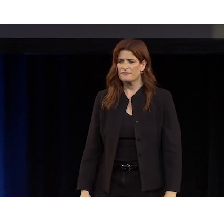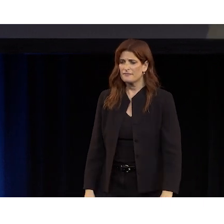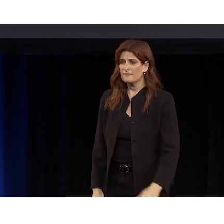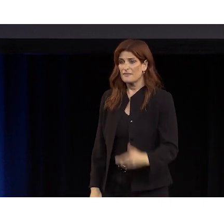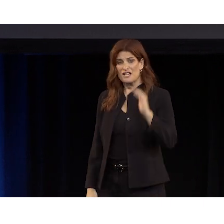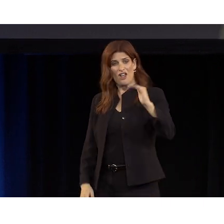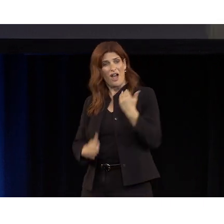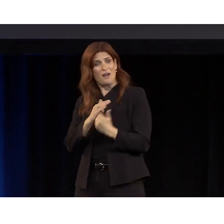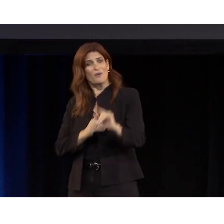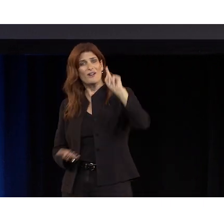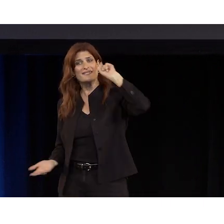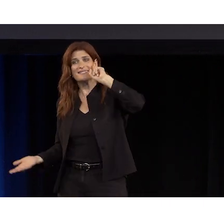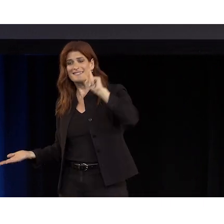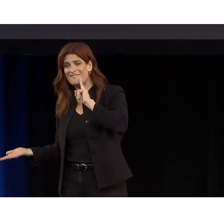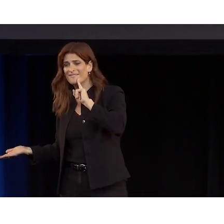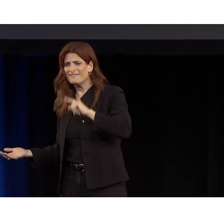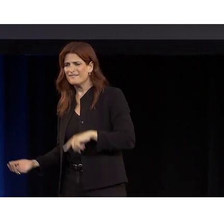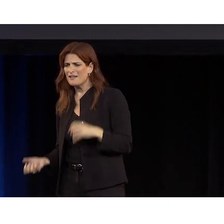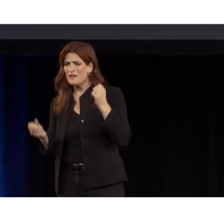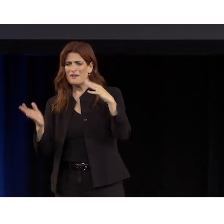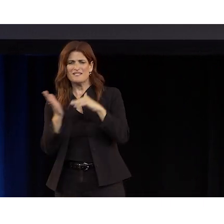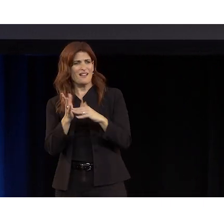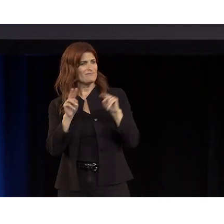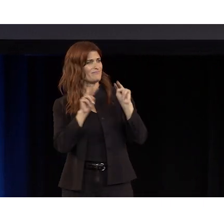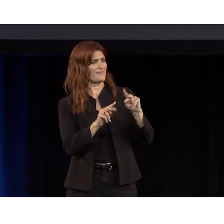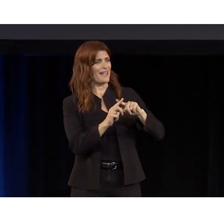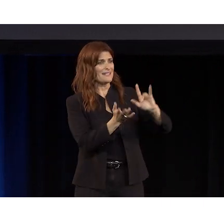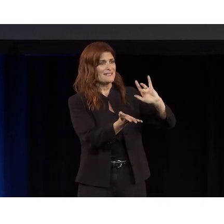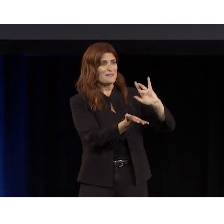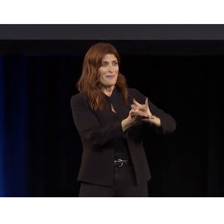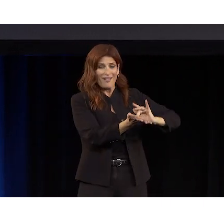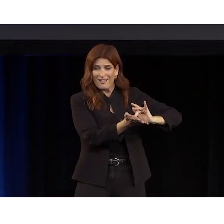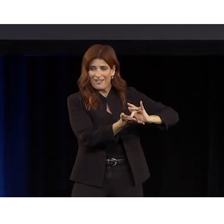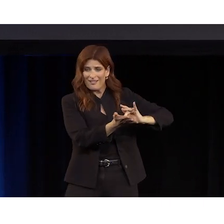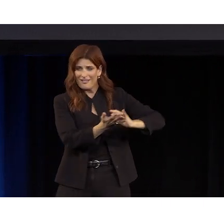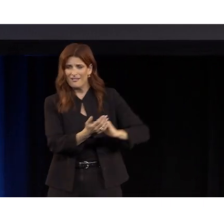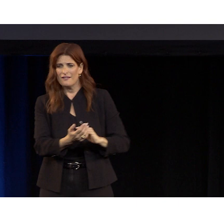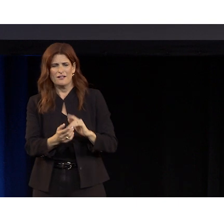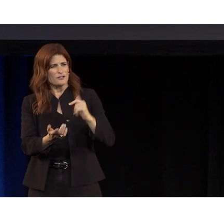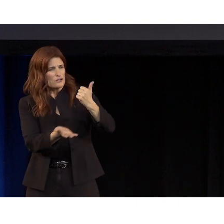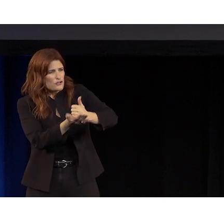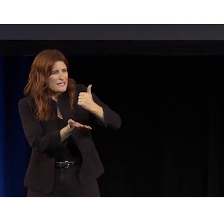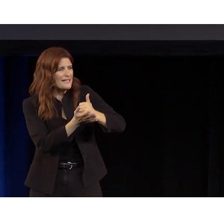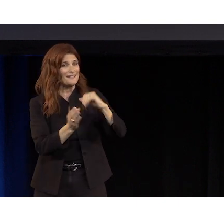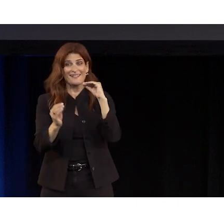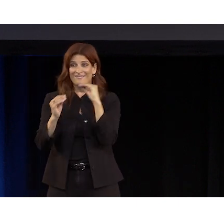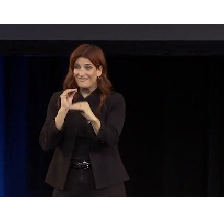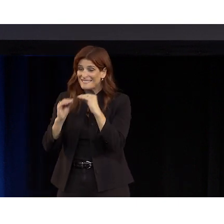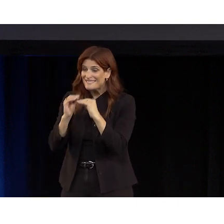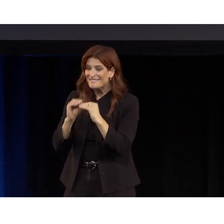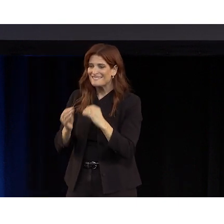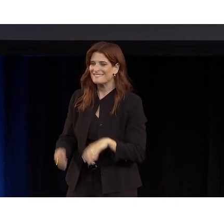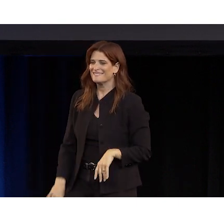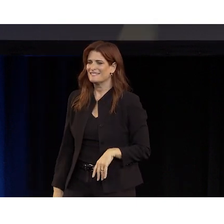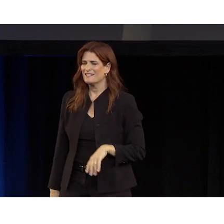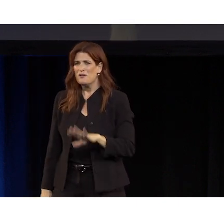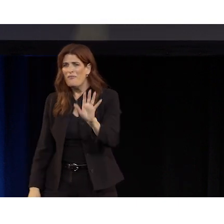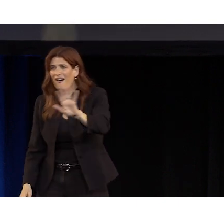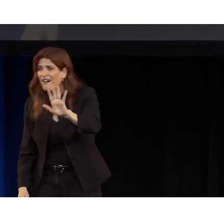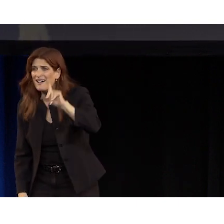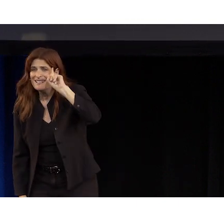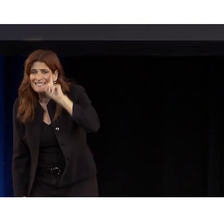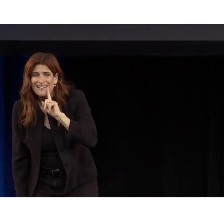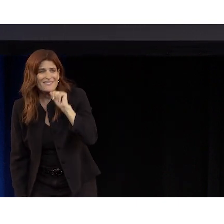harm mean? When a child is born deaf, many doctors view it as a medical condition, something to be treated